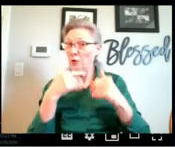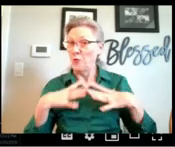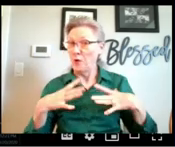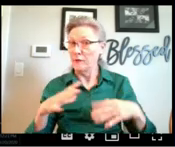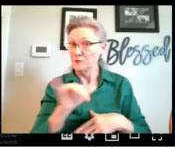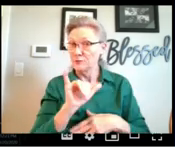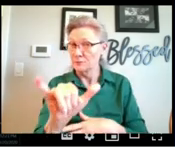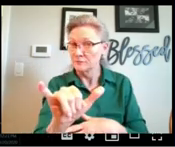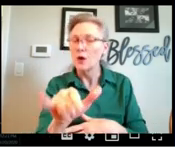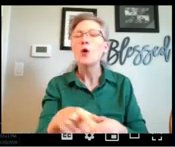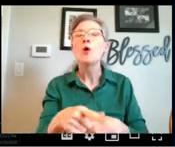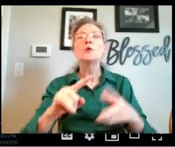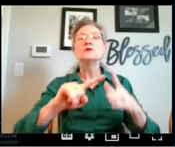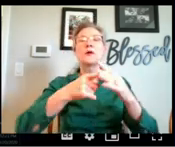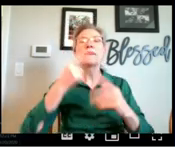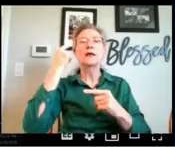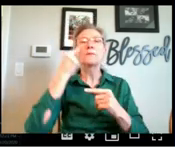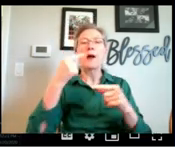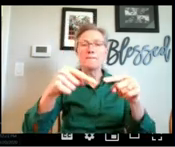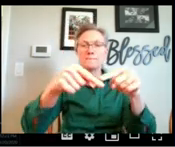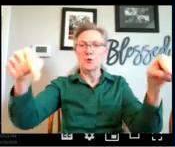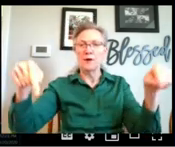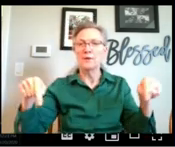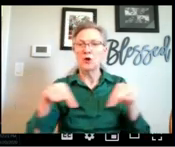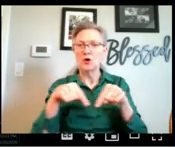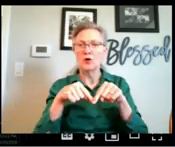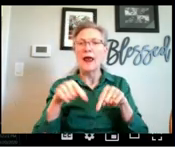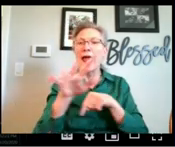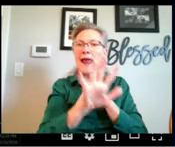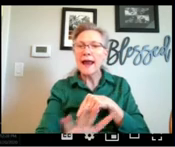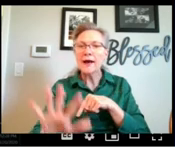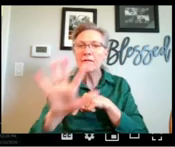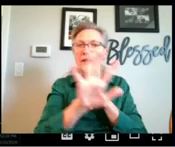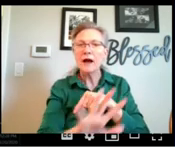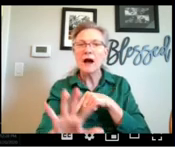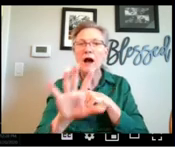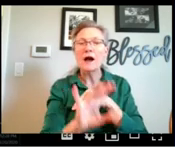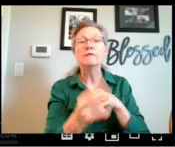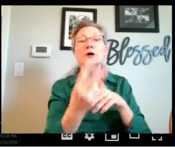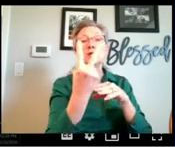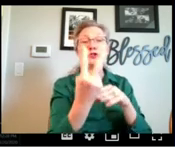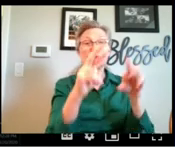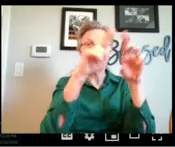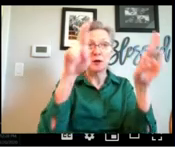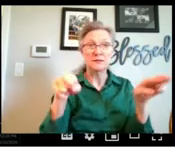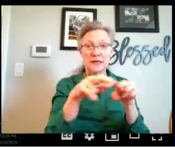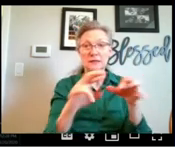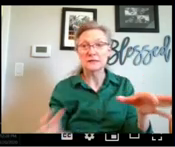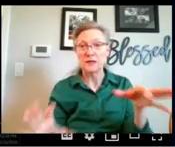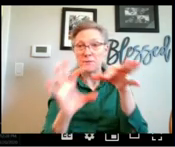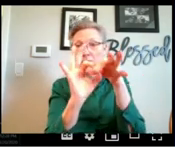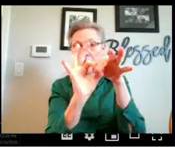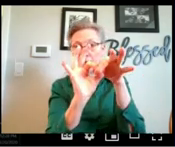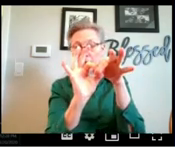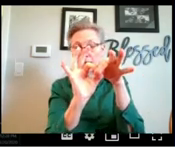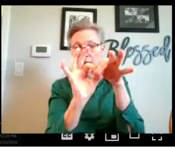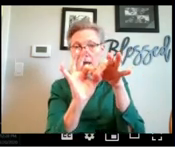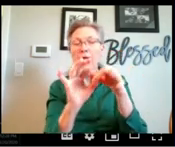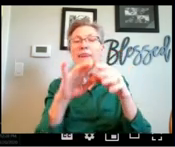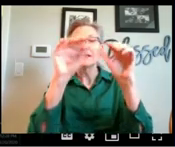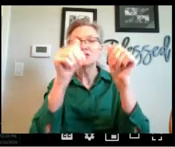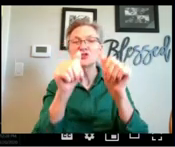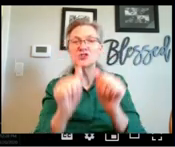about perimeter and area, then we thought about area of combined rectangles, right? So having to find a shape that's got more than